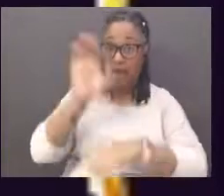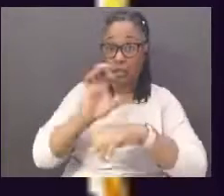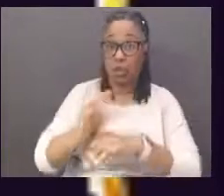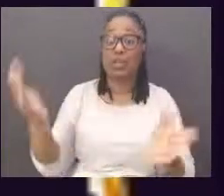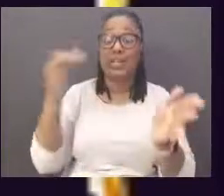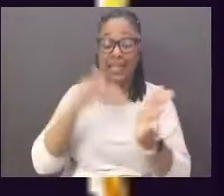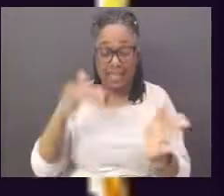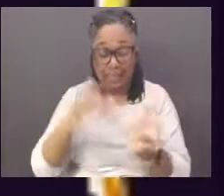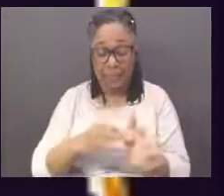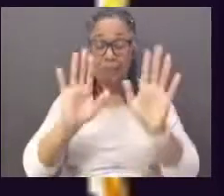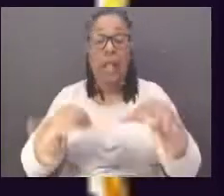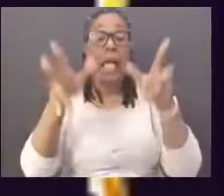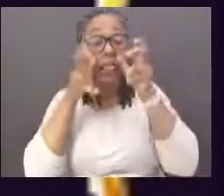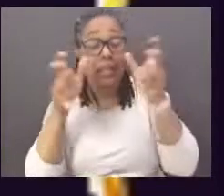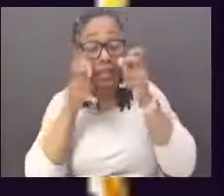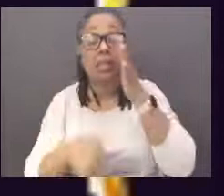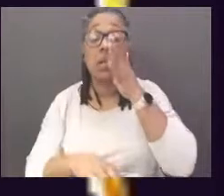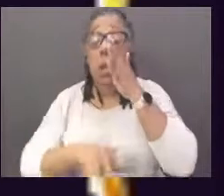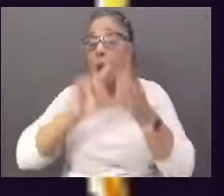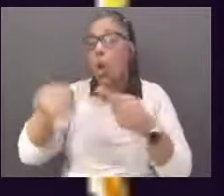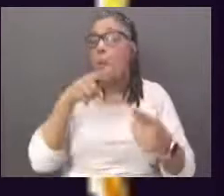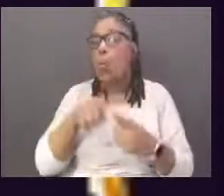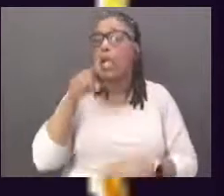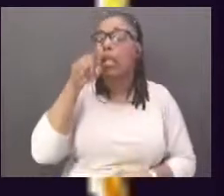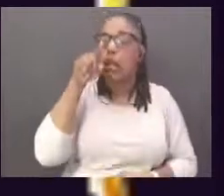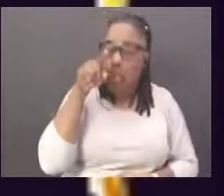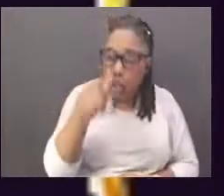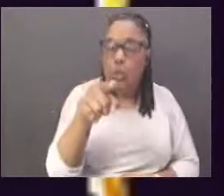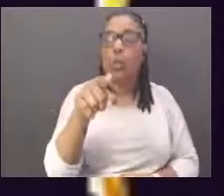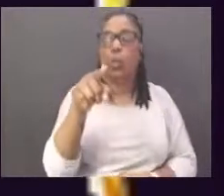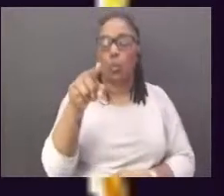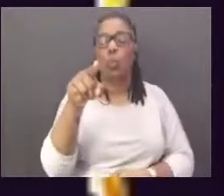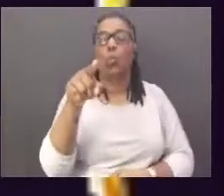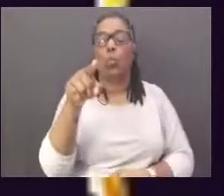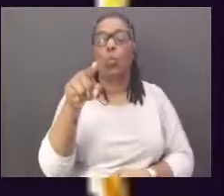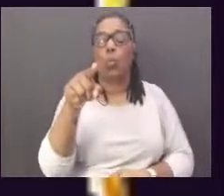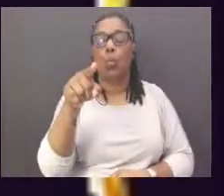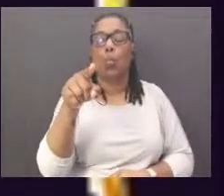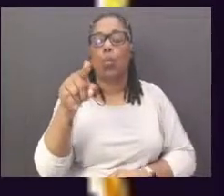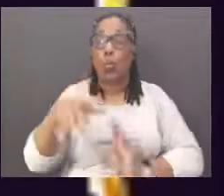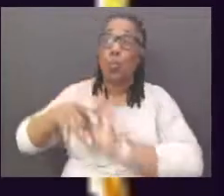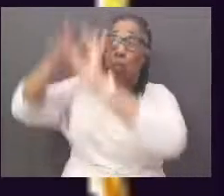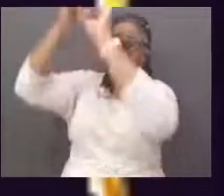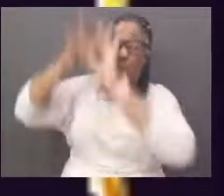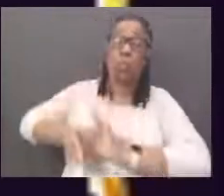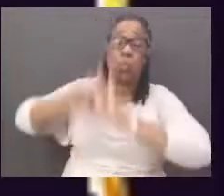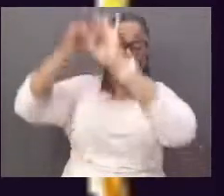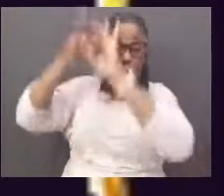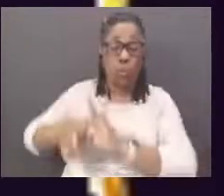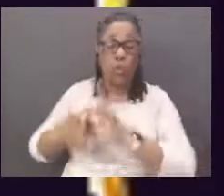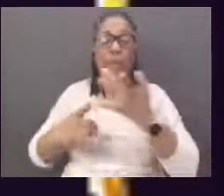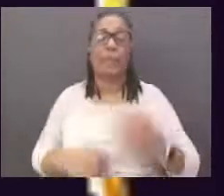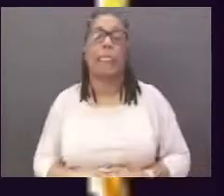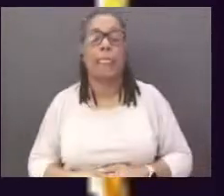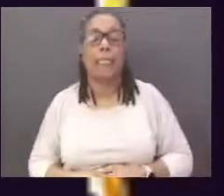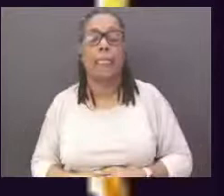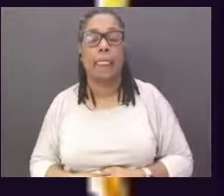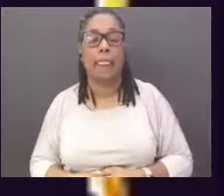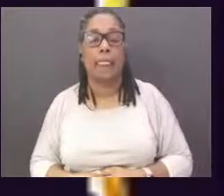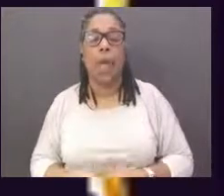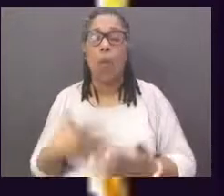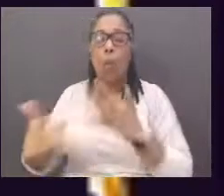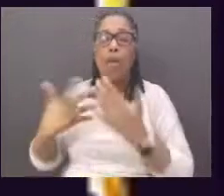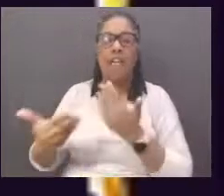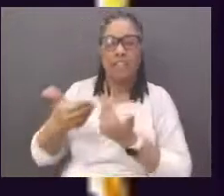new thing. It is when you remove what is between you and God's anointing. It